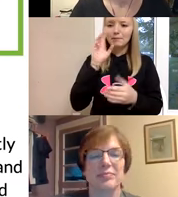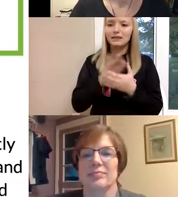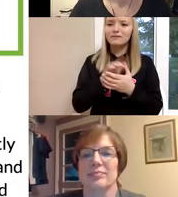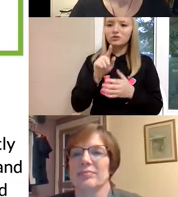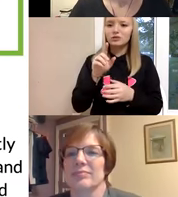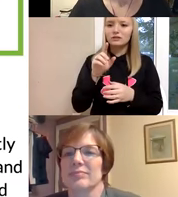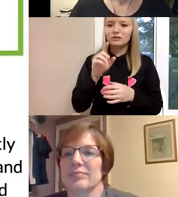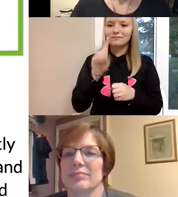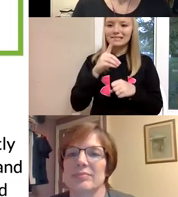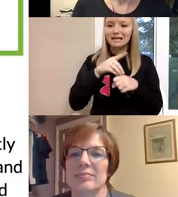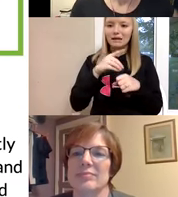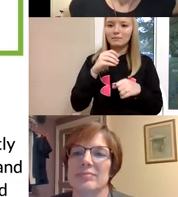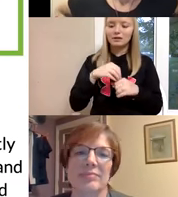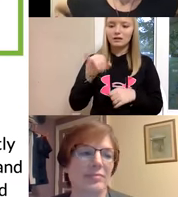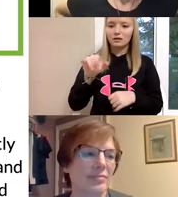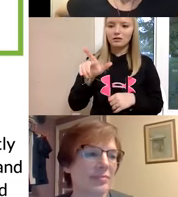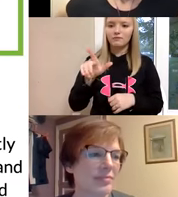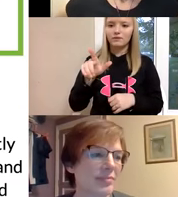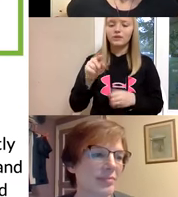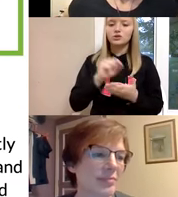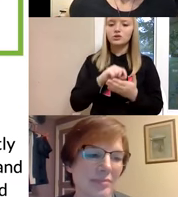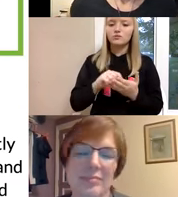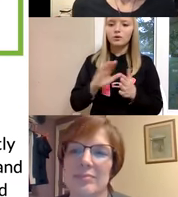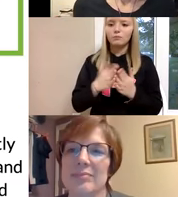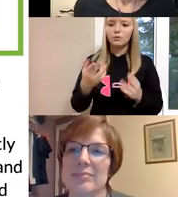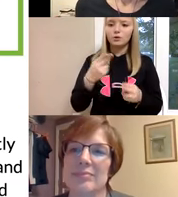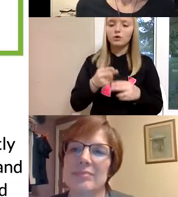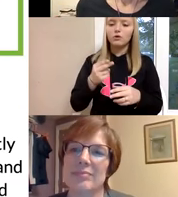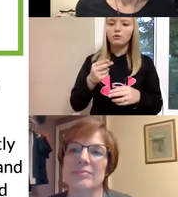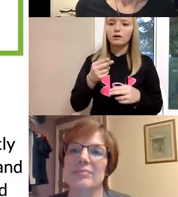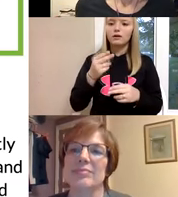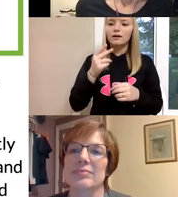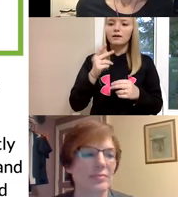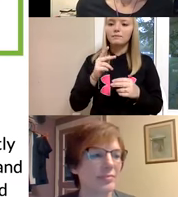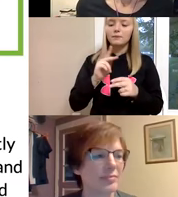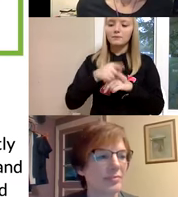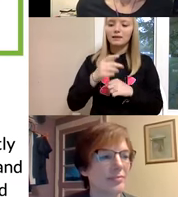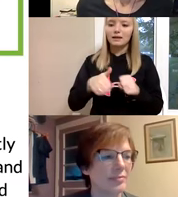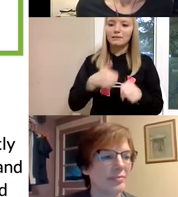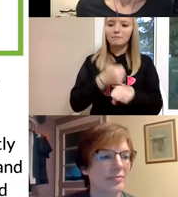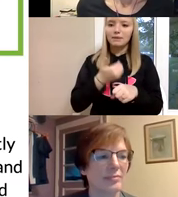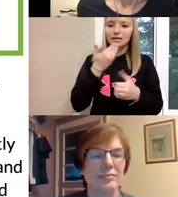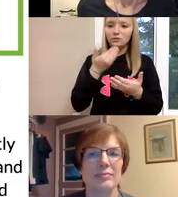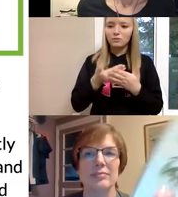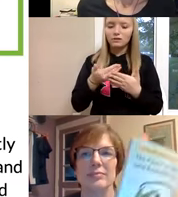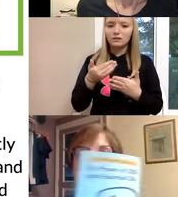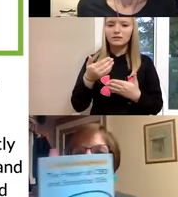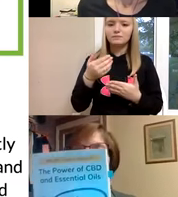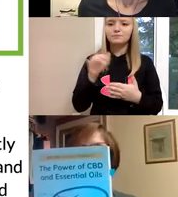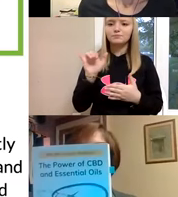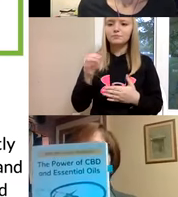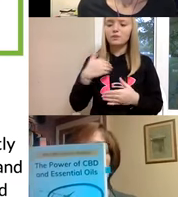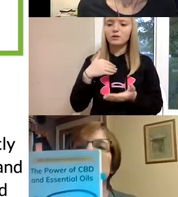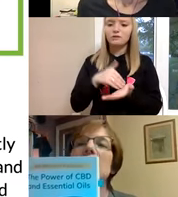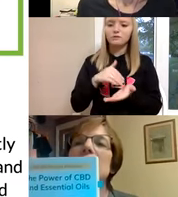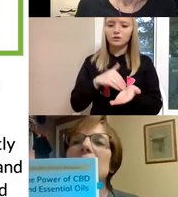she wrote a book called The Plant-Based Wellness. And then we have Dr. Ollie, and he wrote